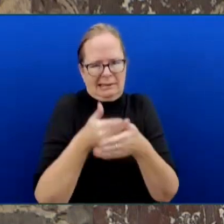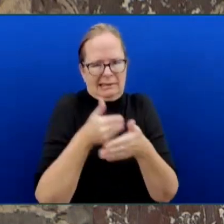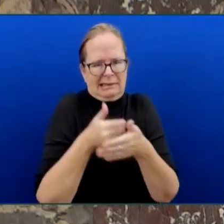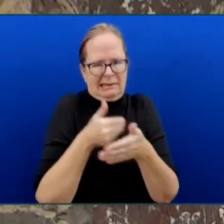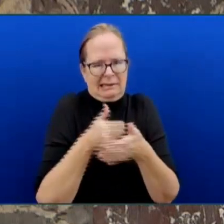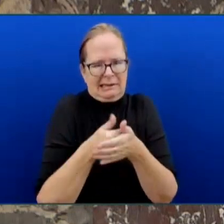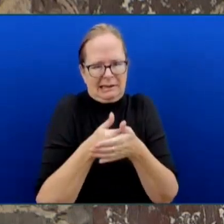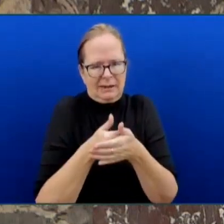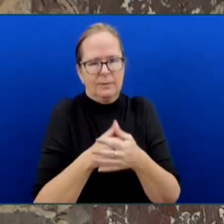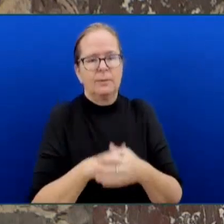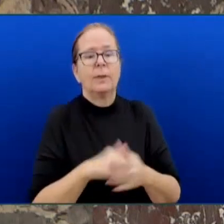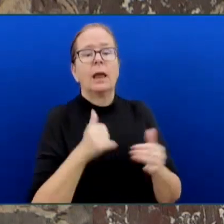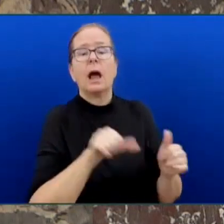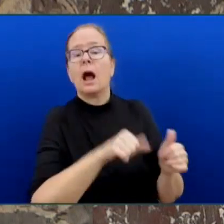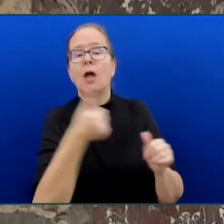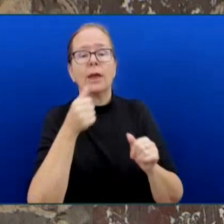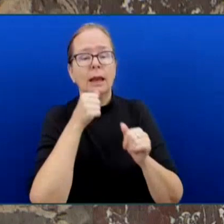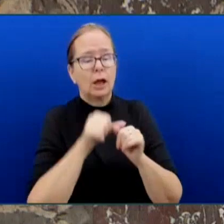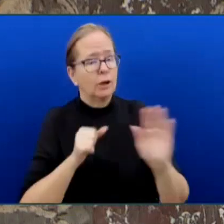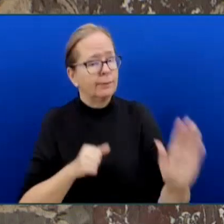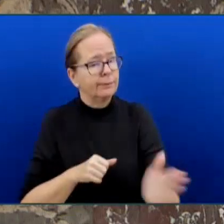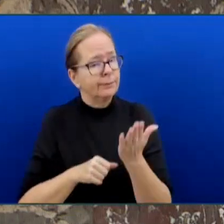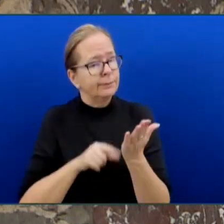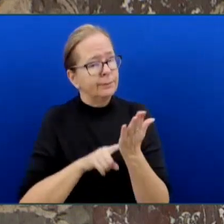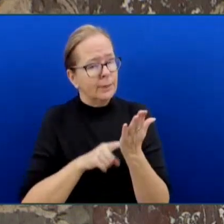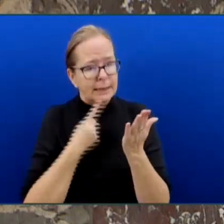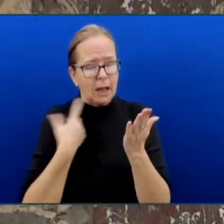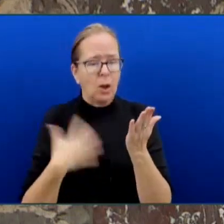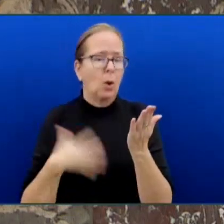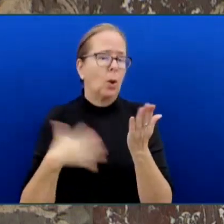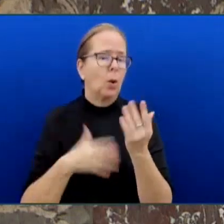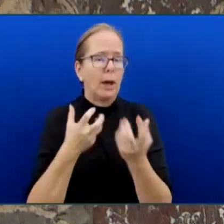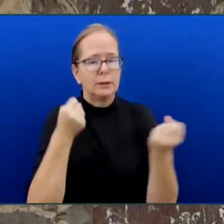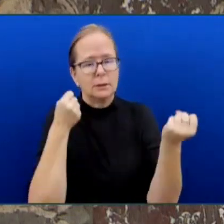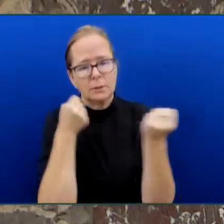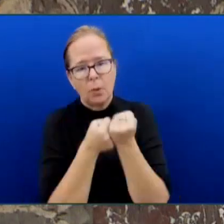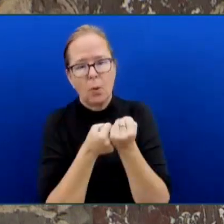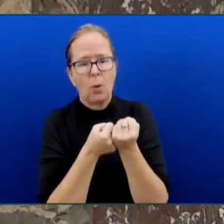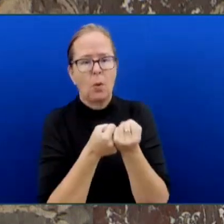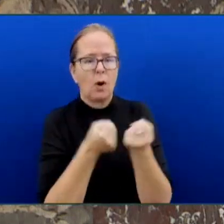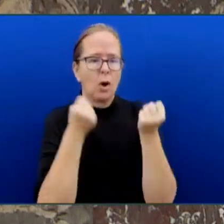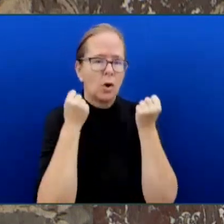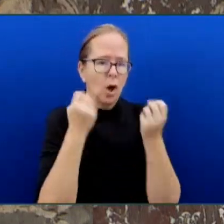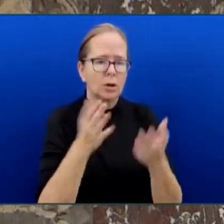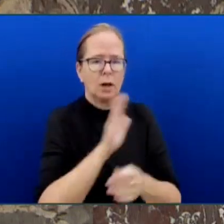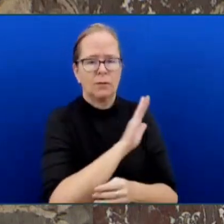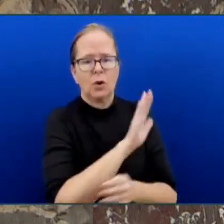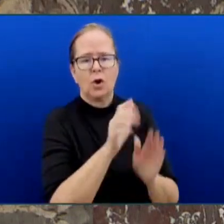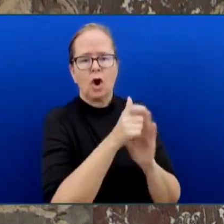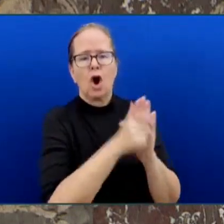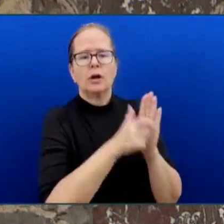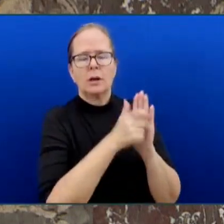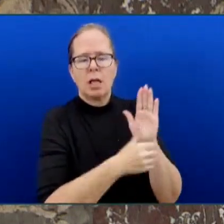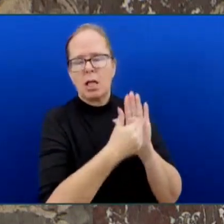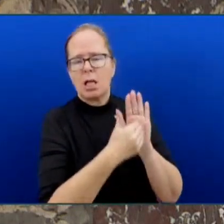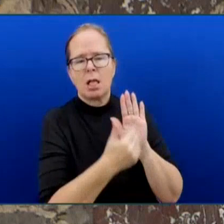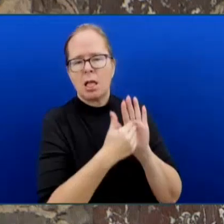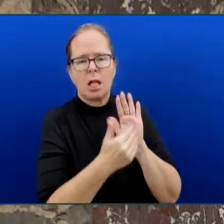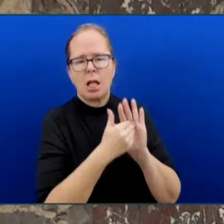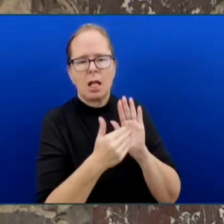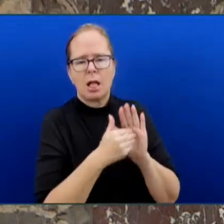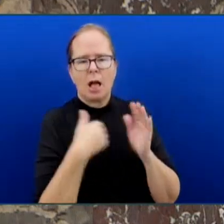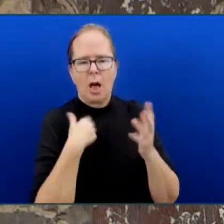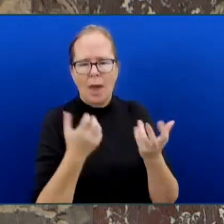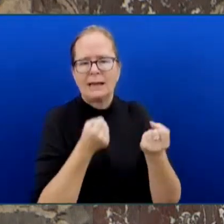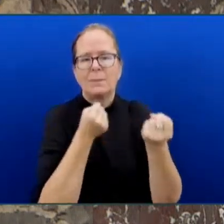often receive pushback from the different sectors, and I wanted to try to counteract that with my voice from Costanza. I could go on, Honourable Speaker. I hope I have